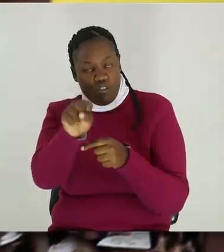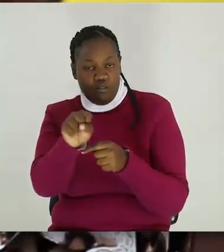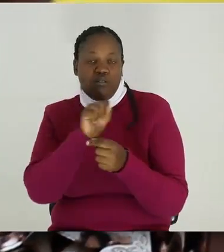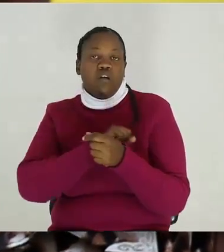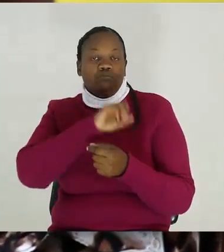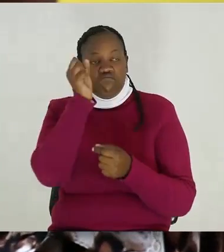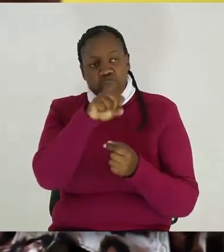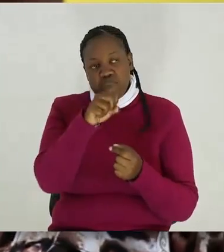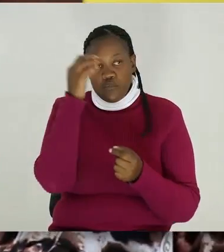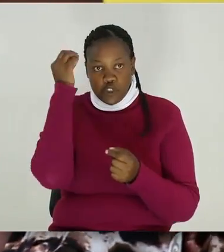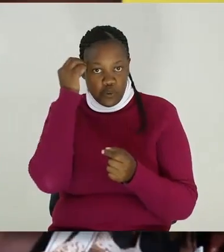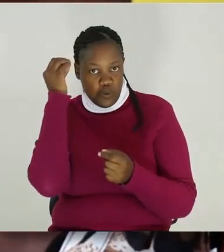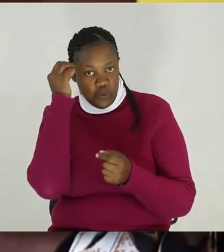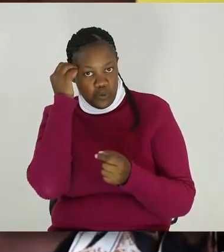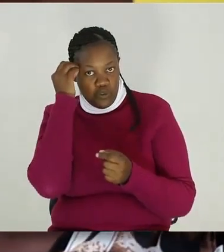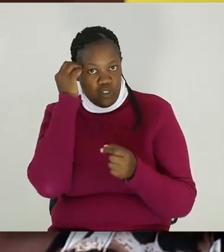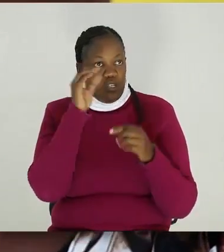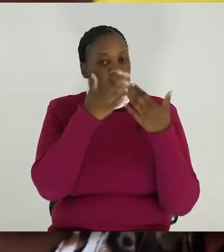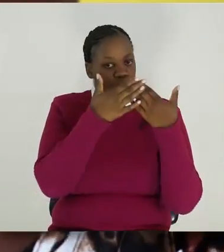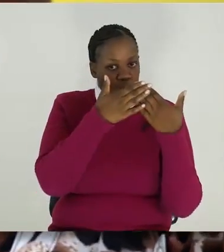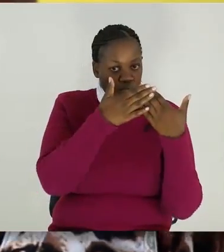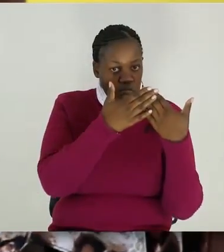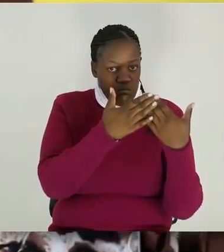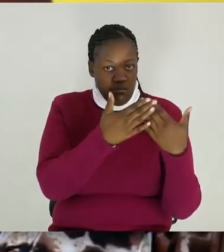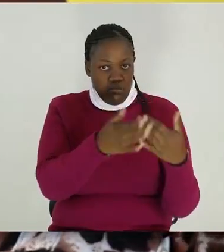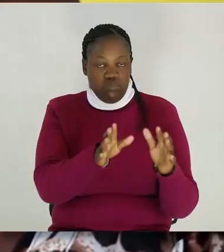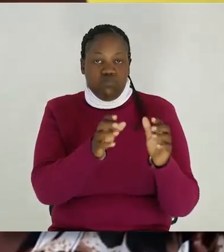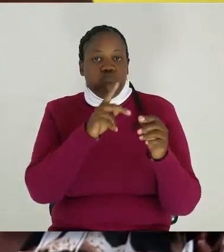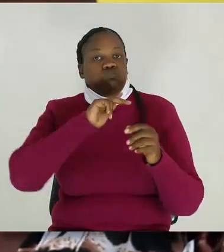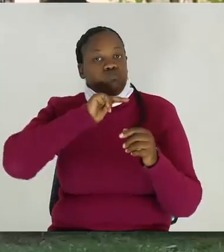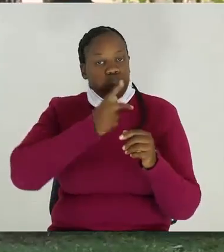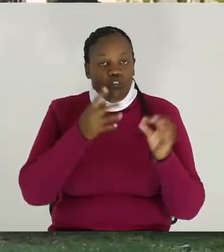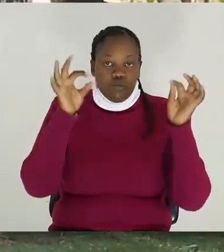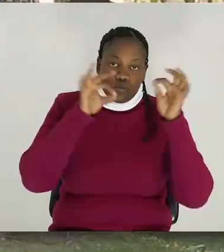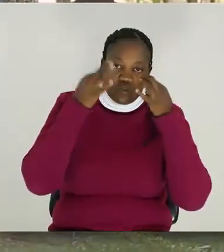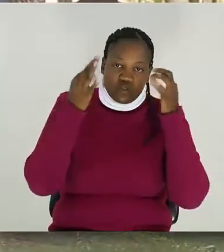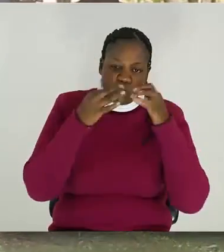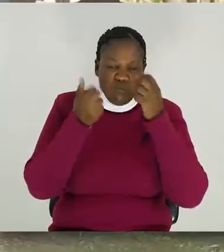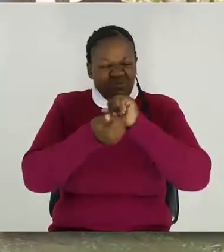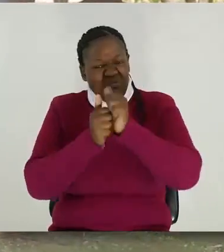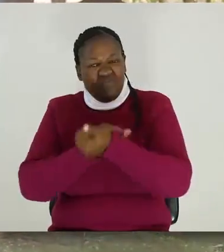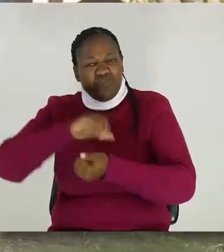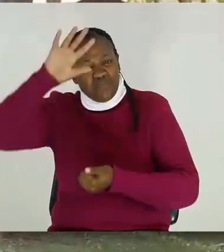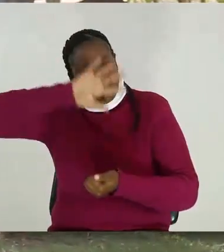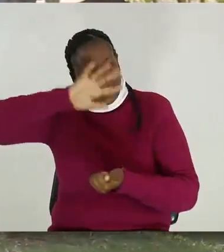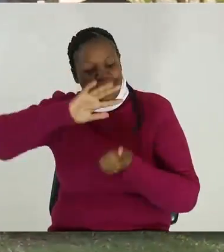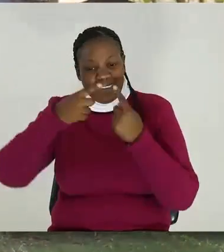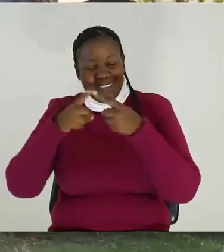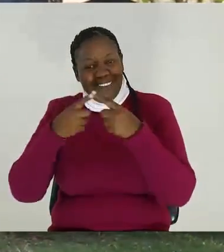Yes, but let's go somewhere where we can get a drink. I didn't know Nick was gonna make me talk all day. All right, come.